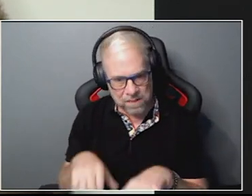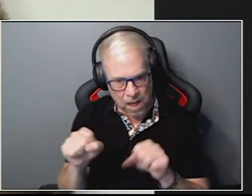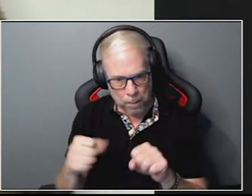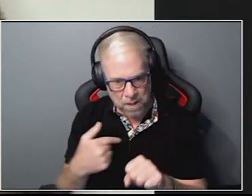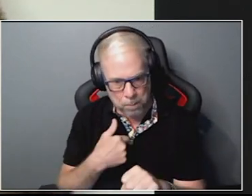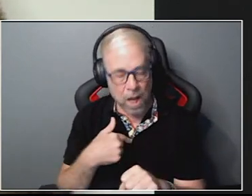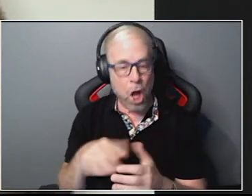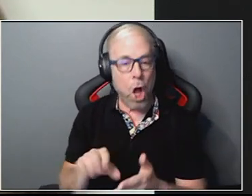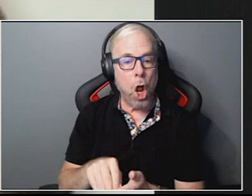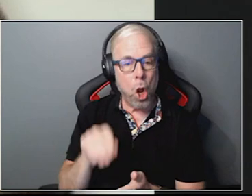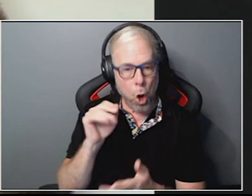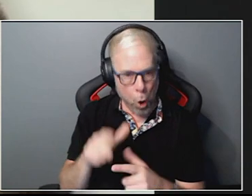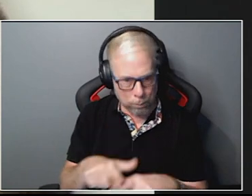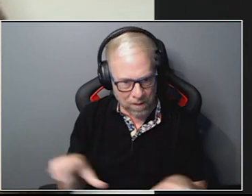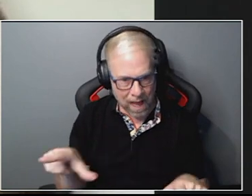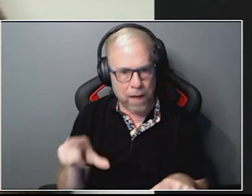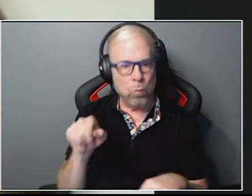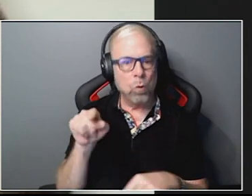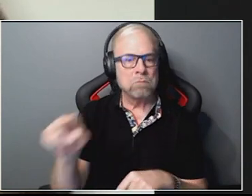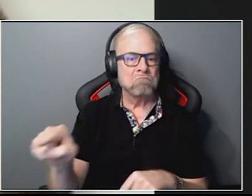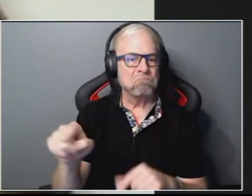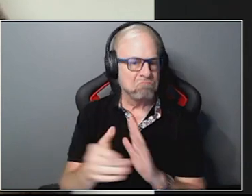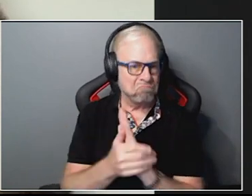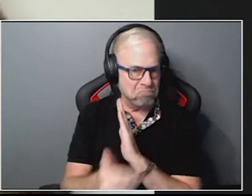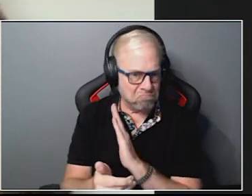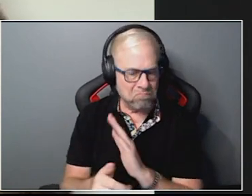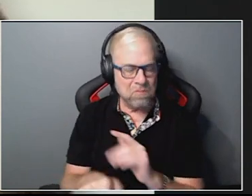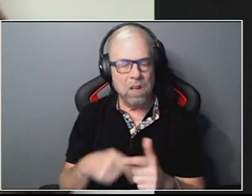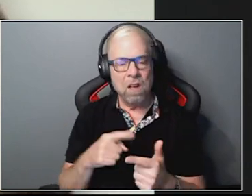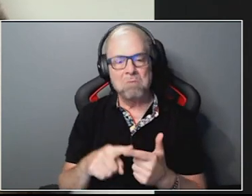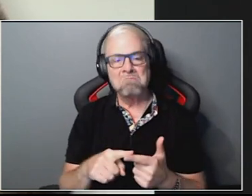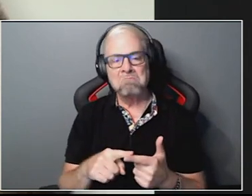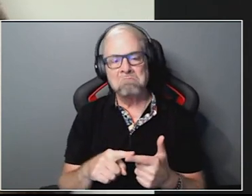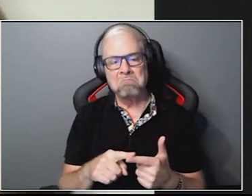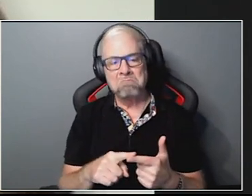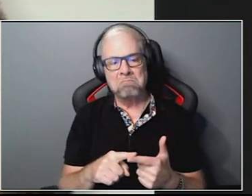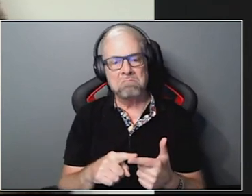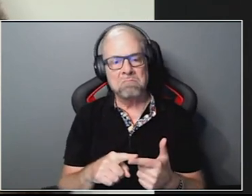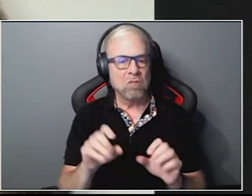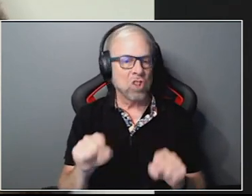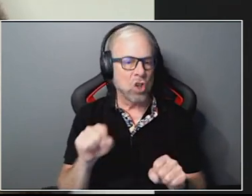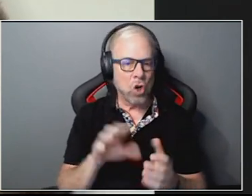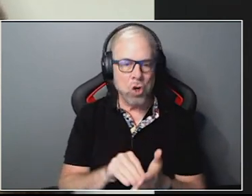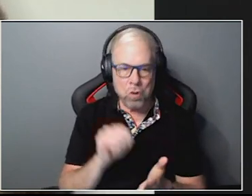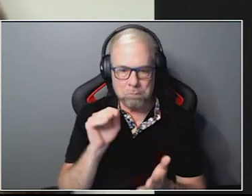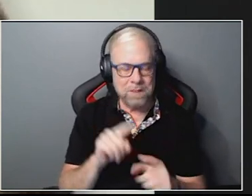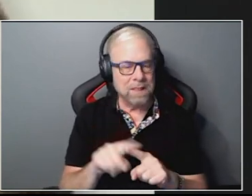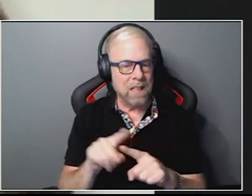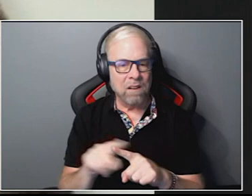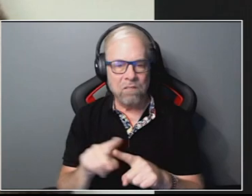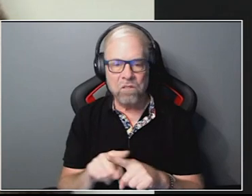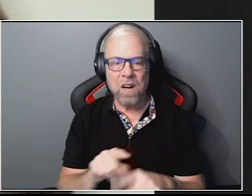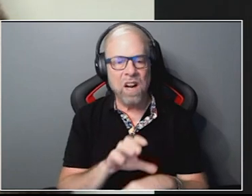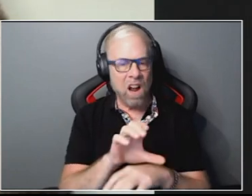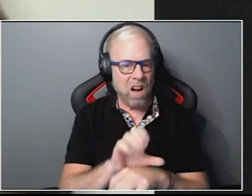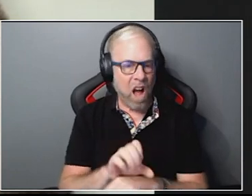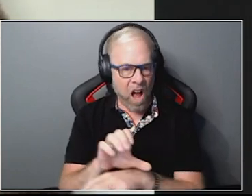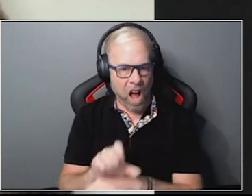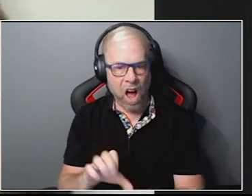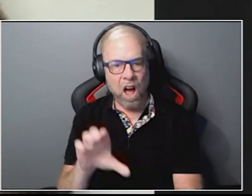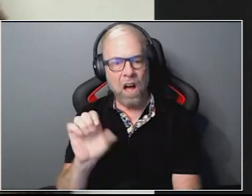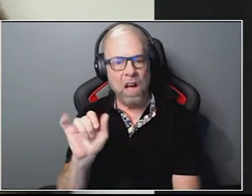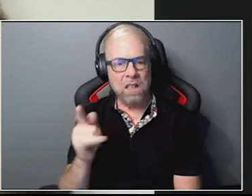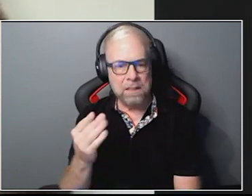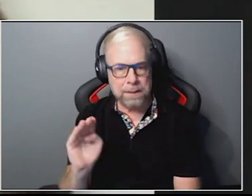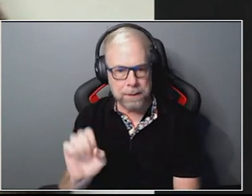language fluently. I was able to learn all the customs. And